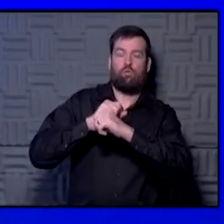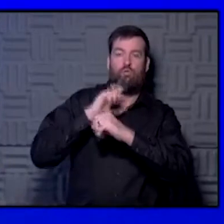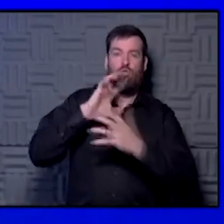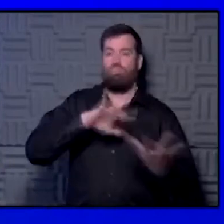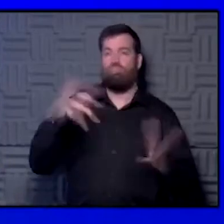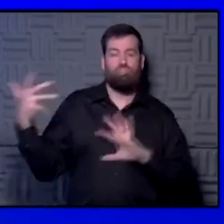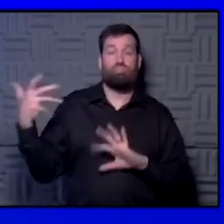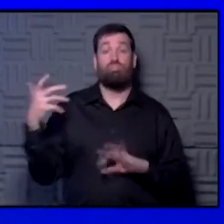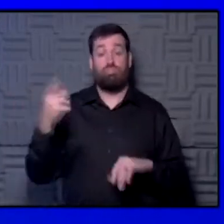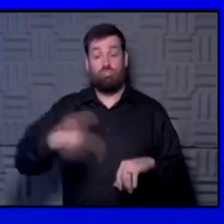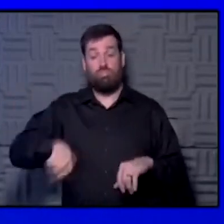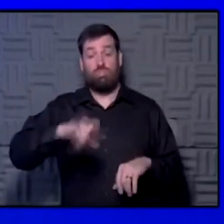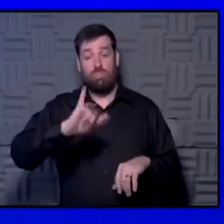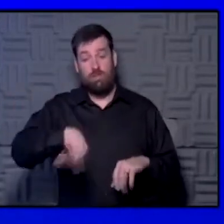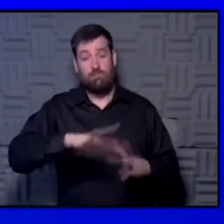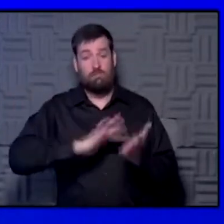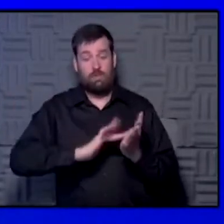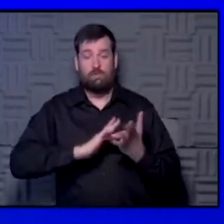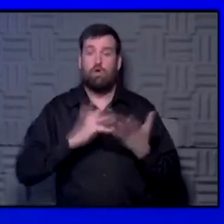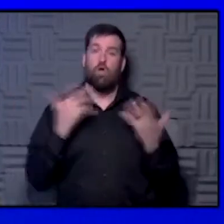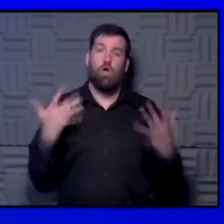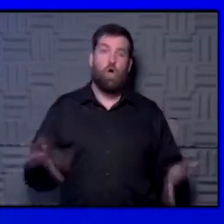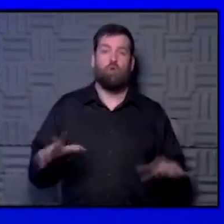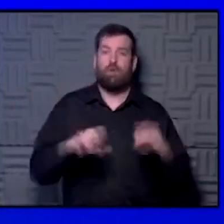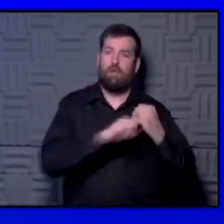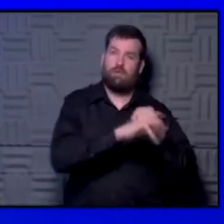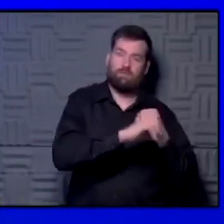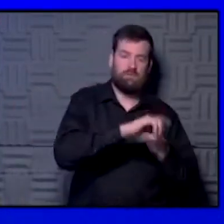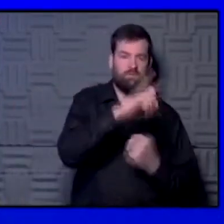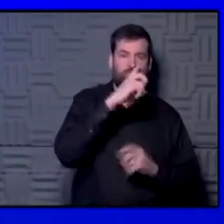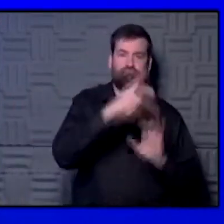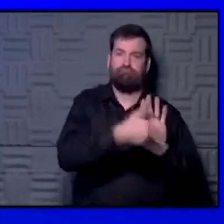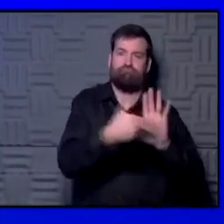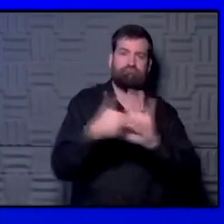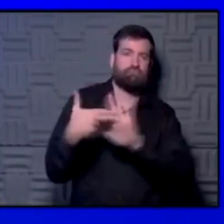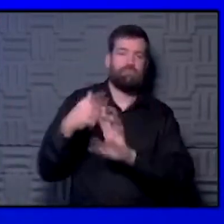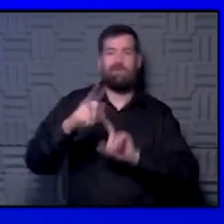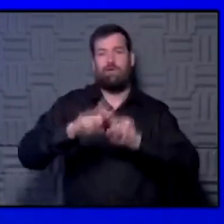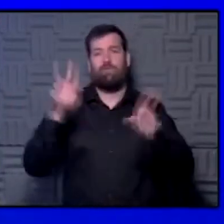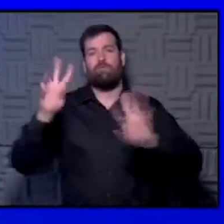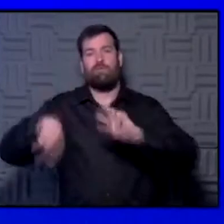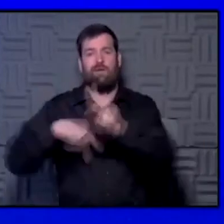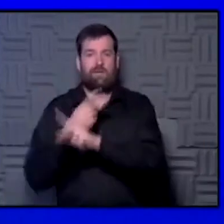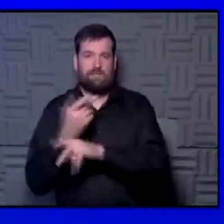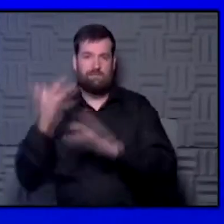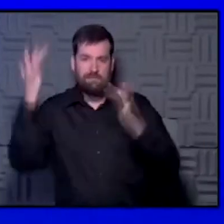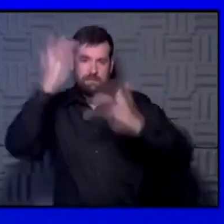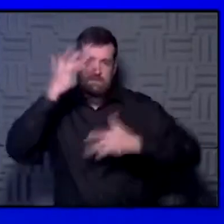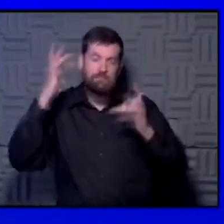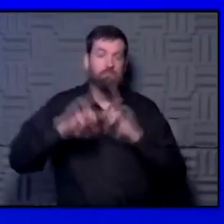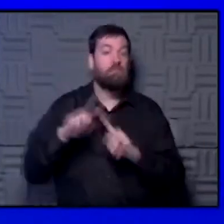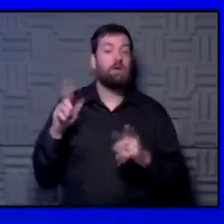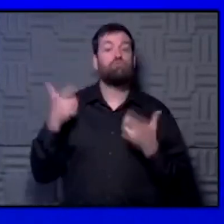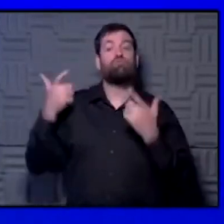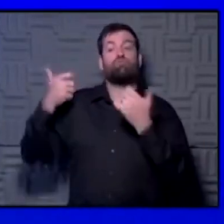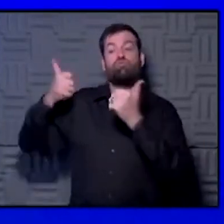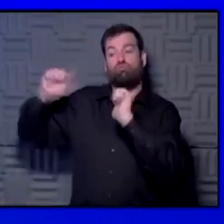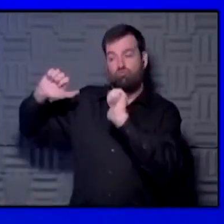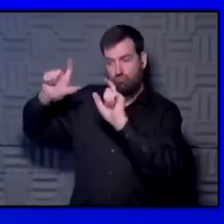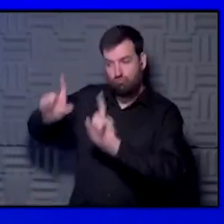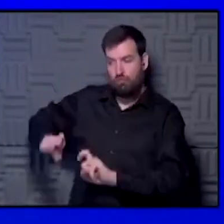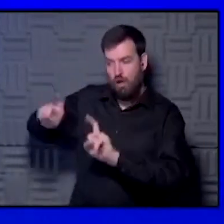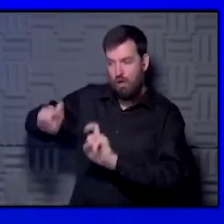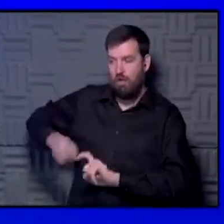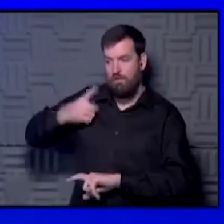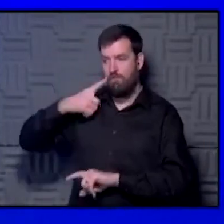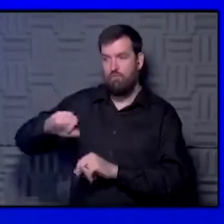dysregulation. Those drugs are already marketed for other types of illnesses and chronic conditions, but they are being trialed for